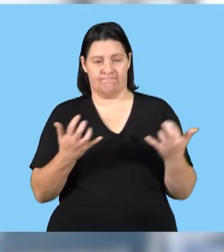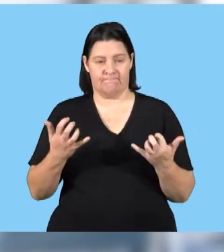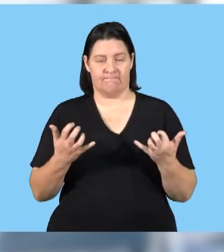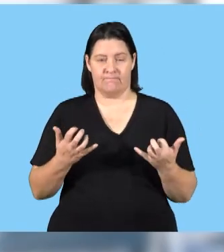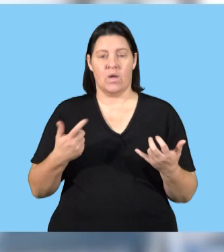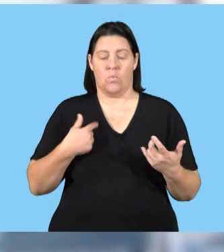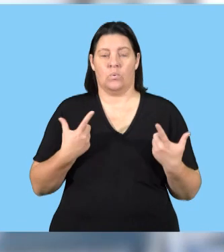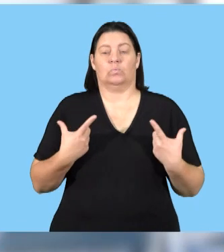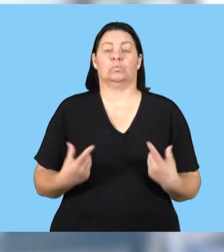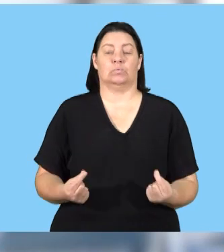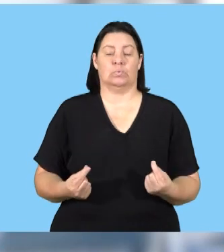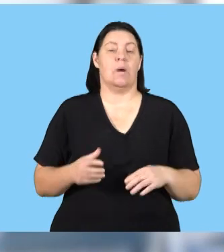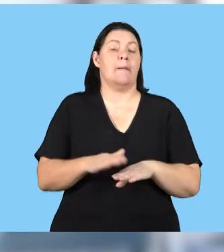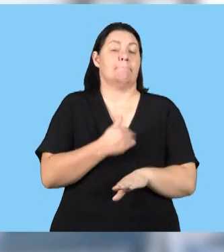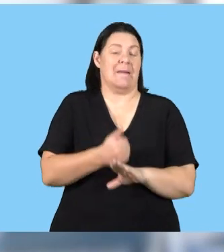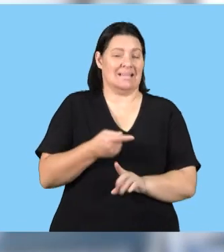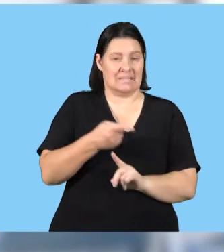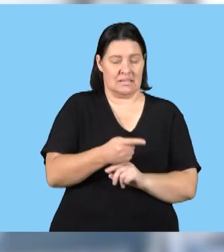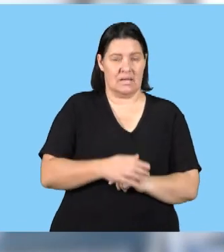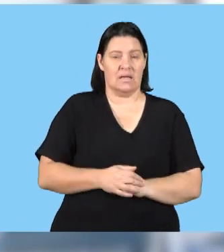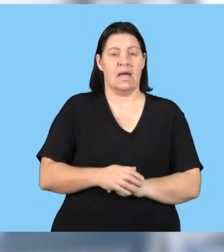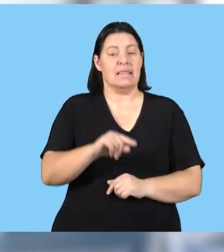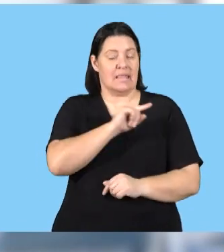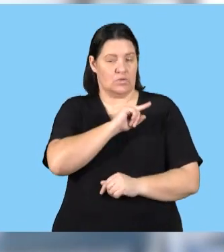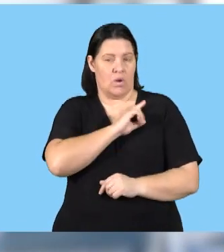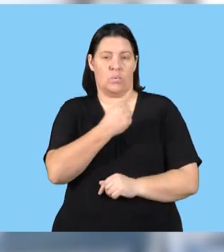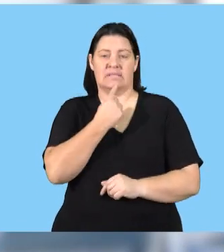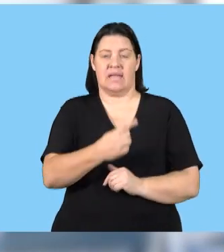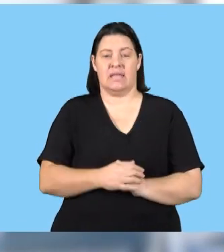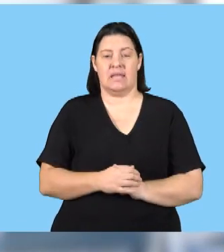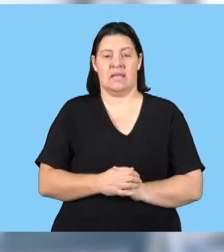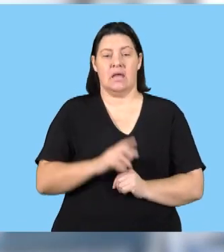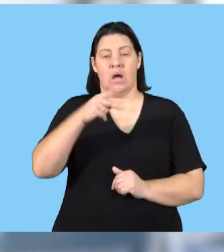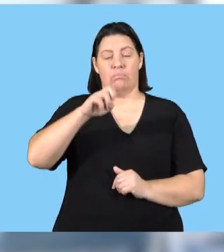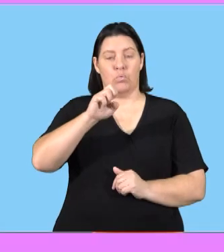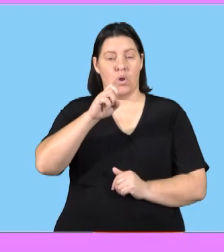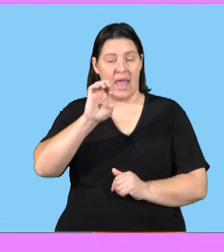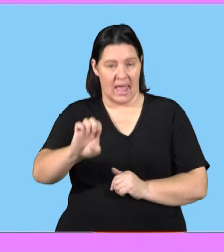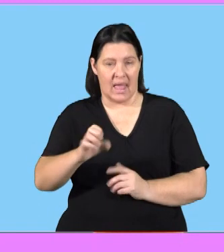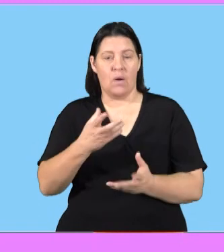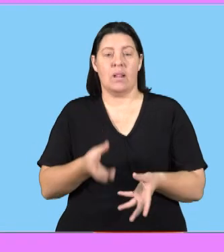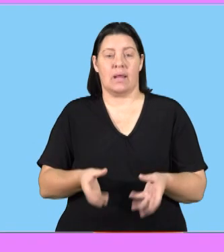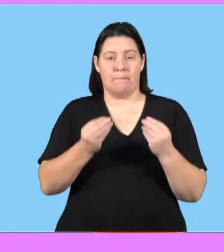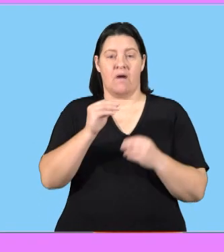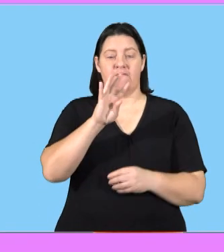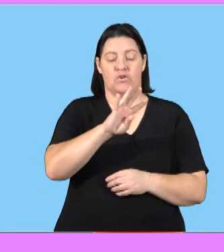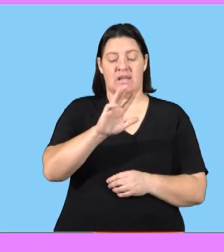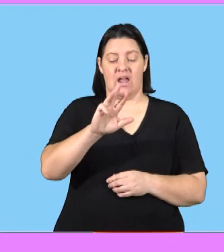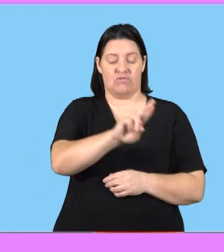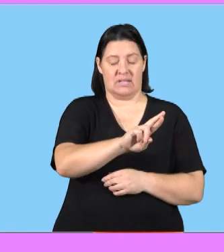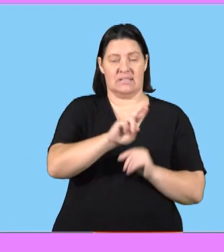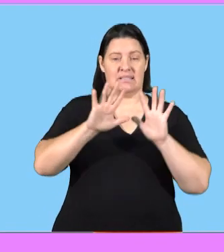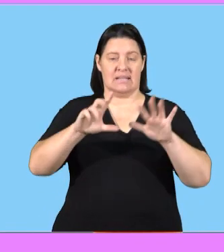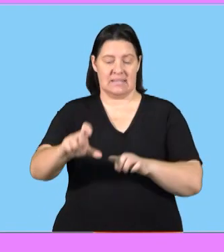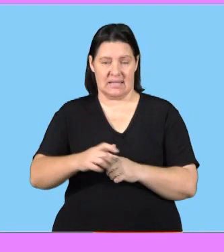calculation that we had to do based on this. Therefore, we are saying Pule will get 49 rand 10